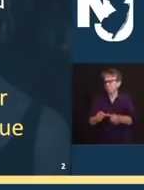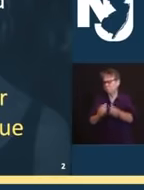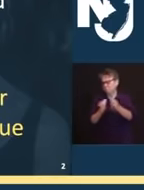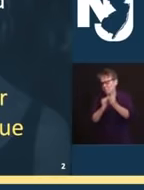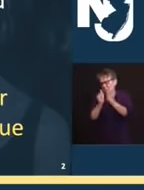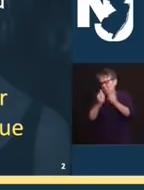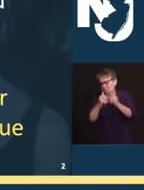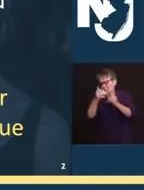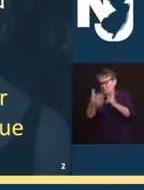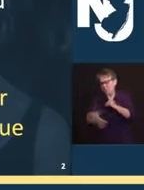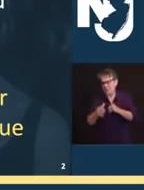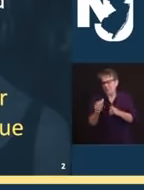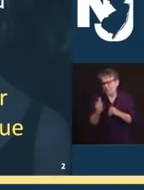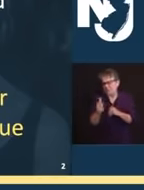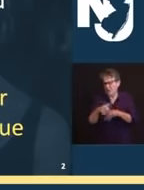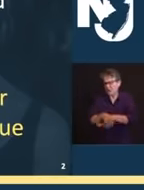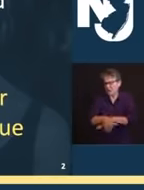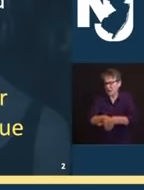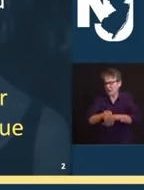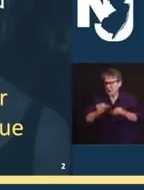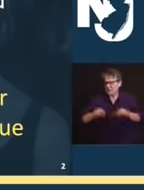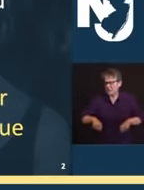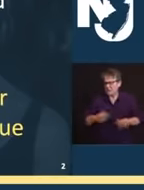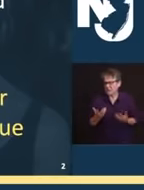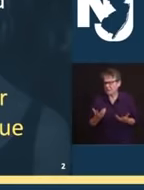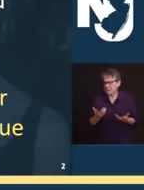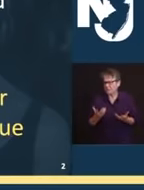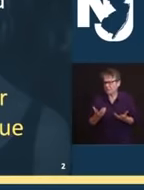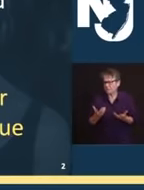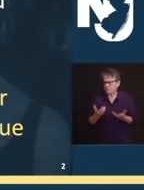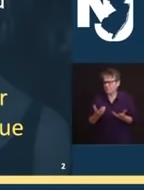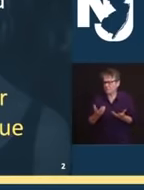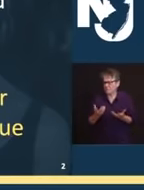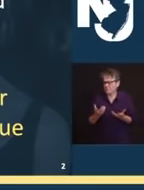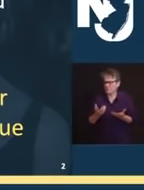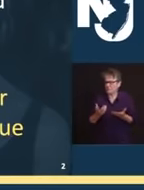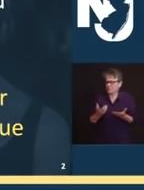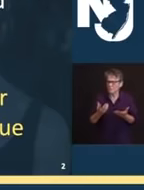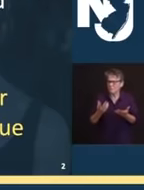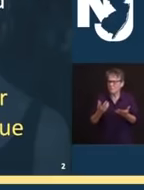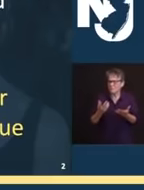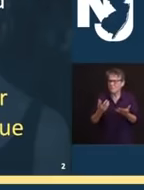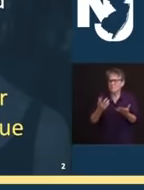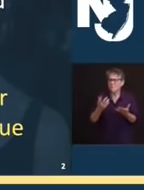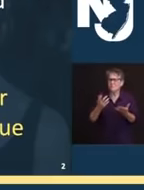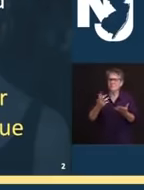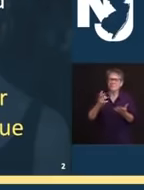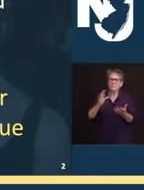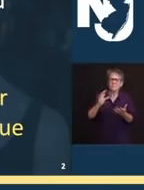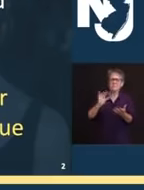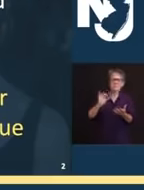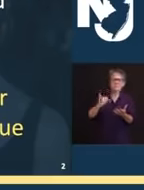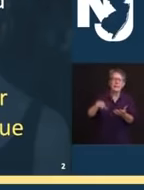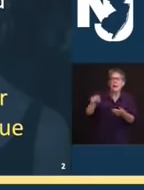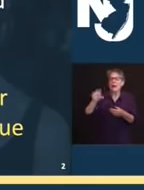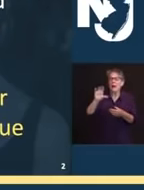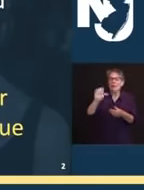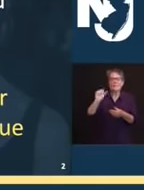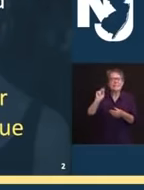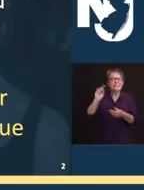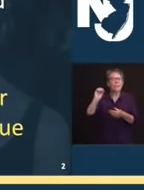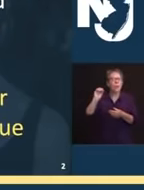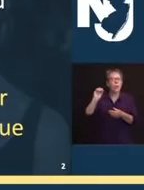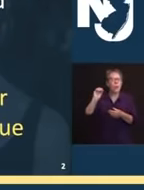casinos. However, their gaming operations may continue around the clock. But after 10 p.m., no food or drink